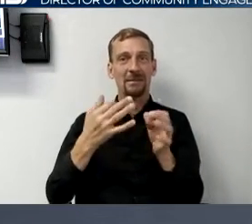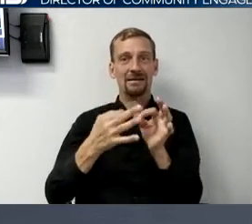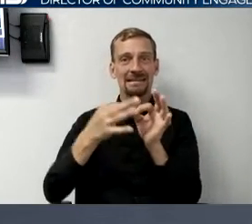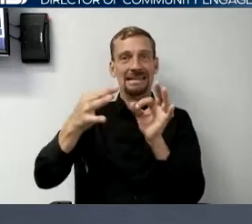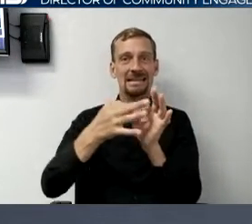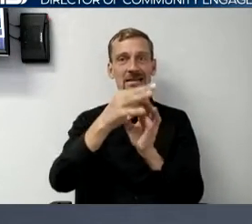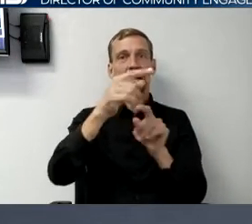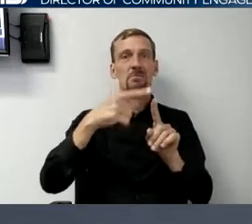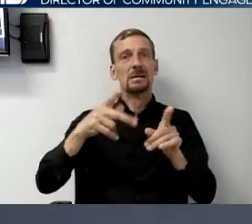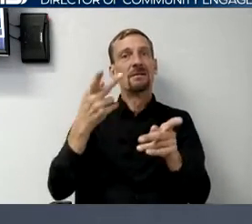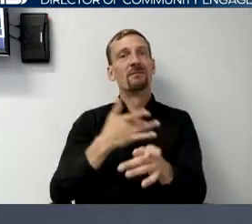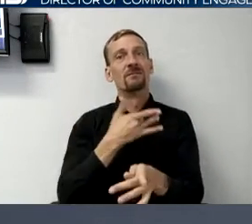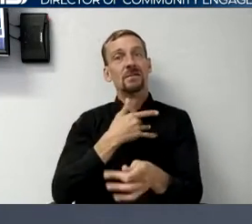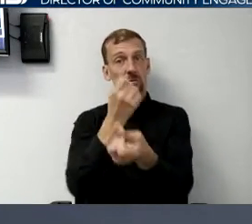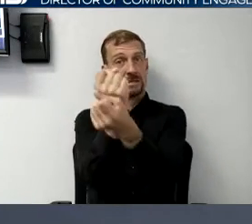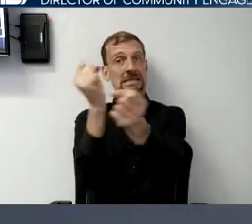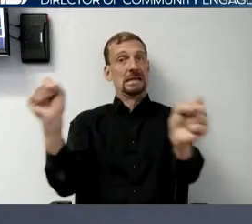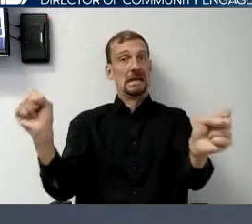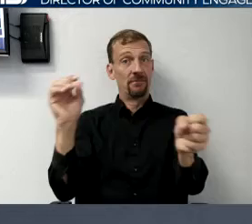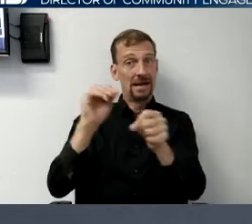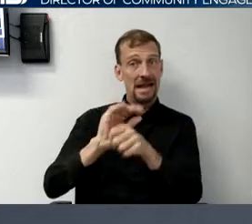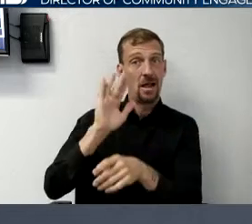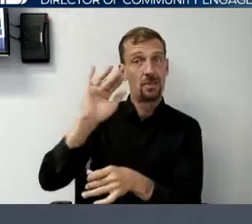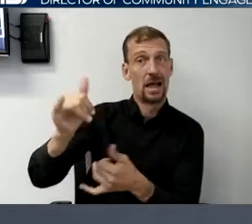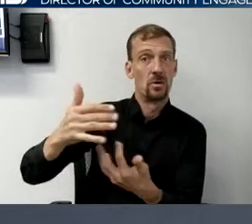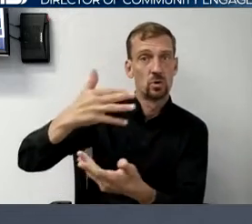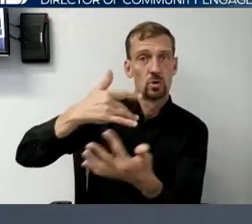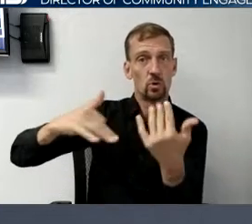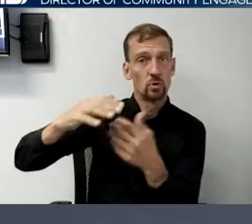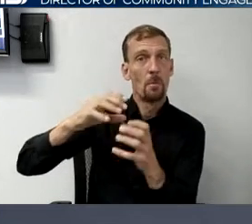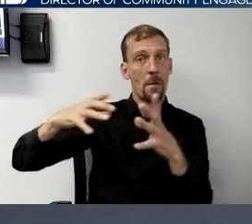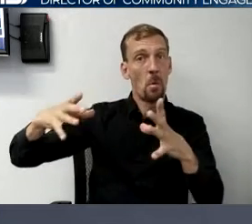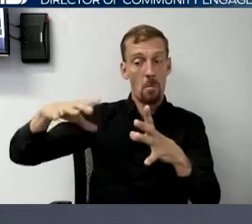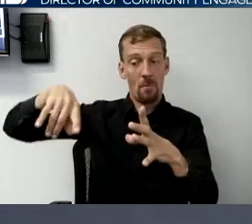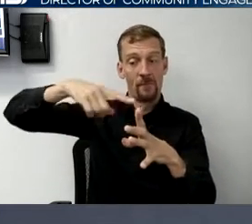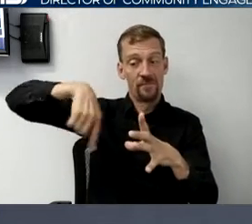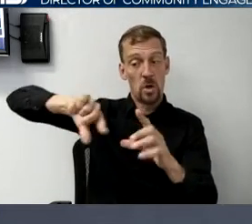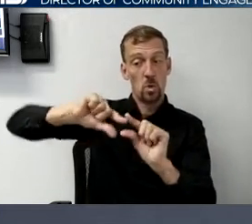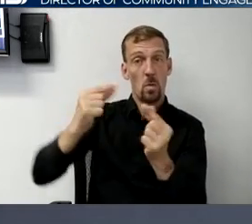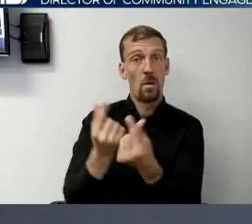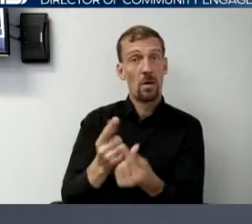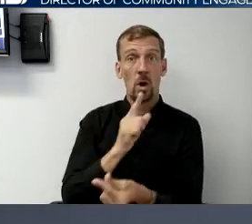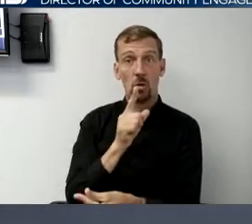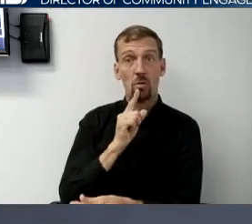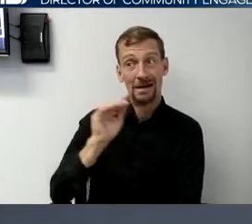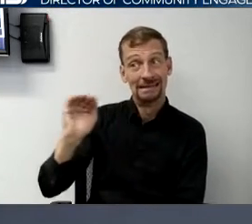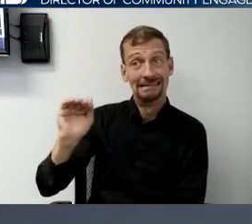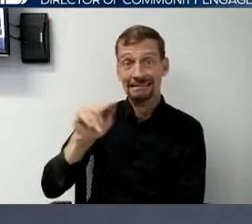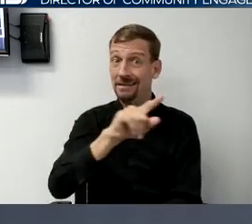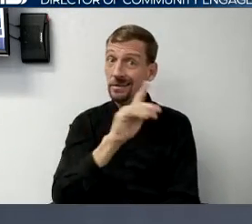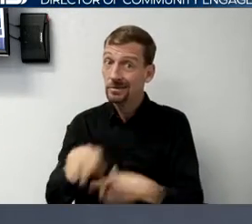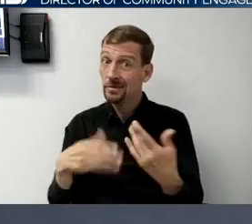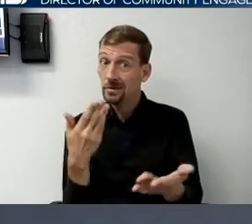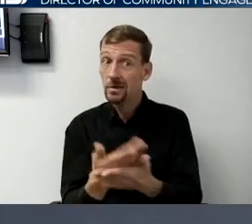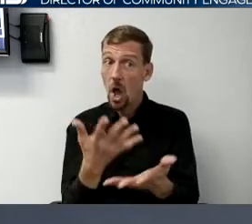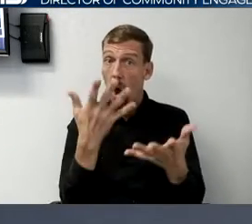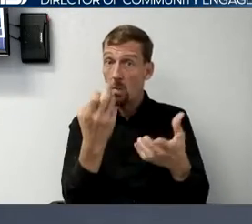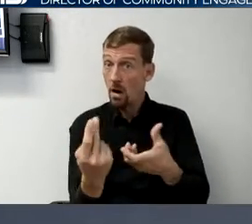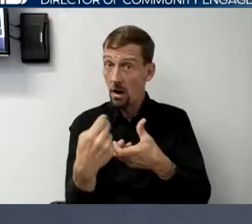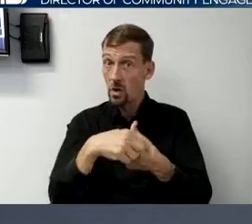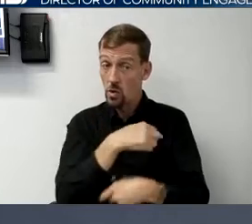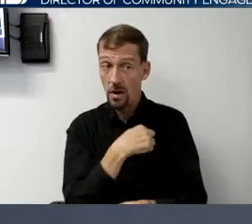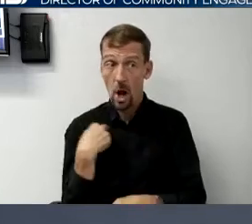they feel safe in that particular social bubble, and they kind of hold each other accountable. There's an expectation. You want to be in our